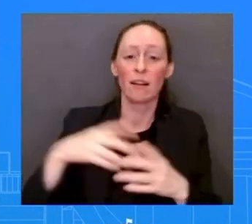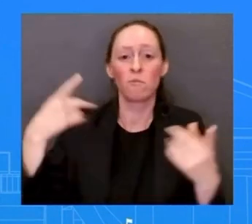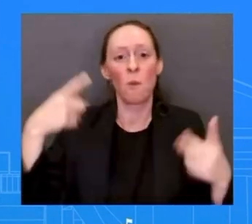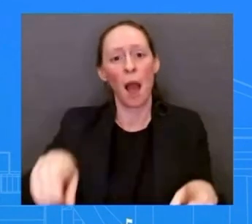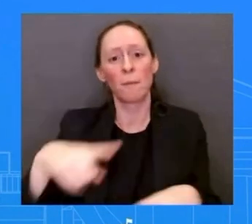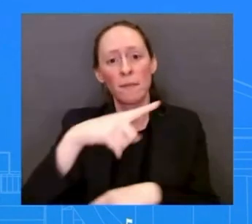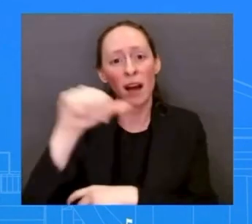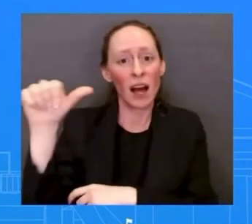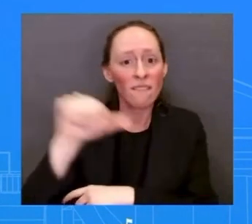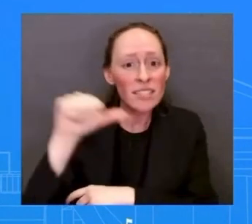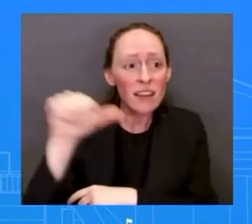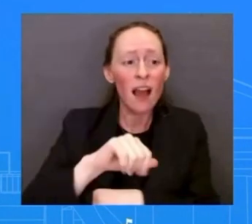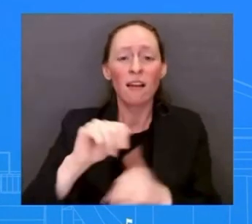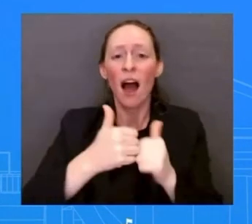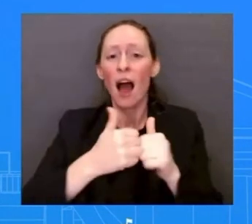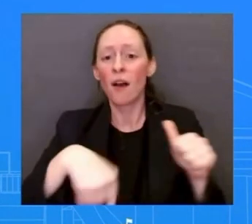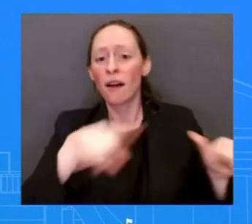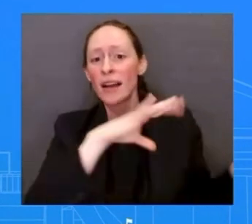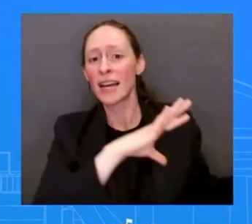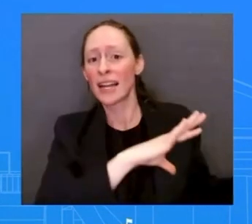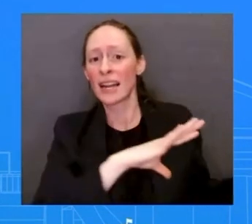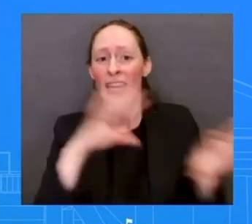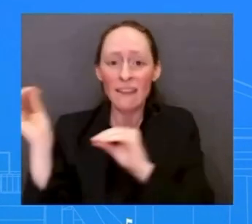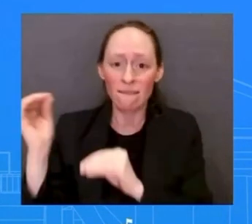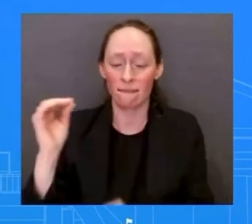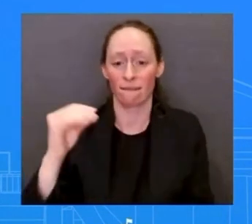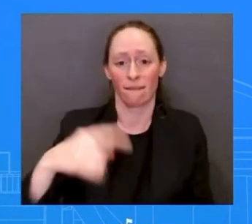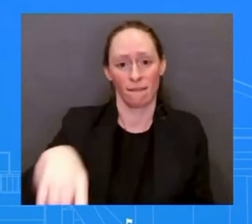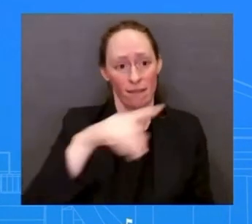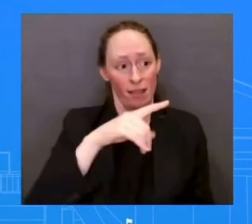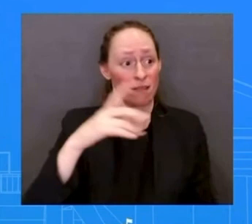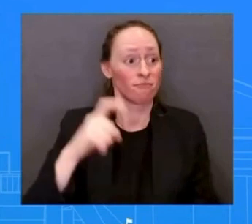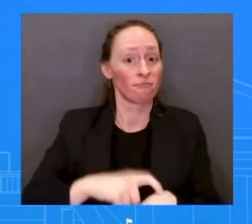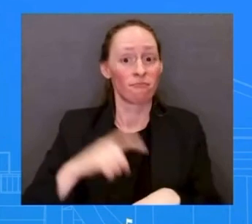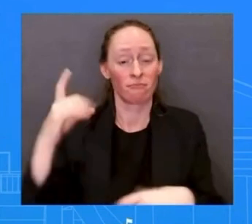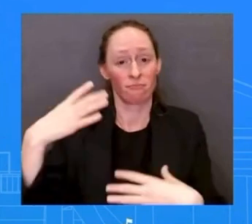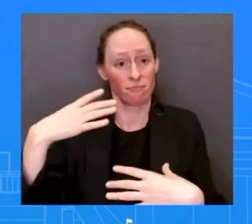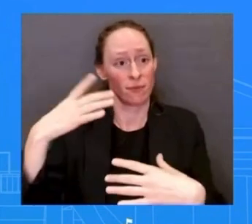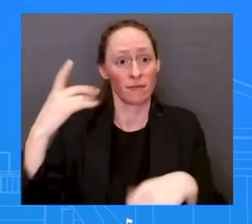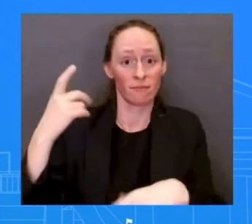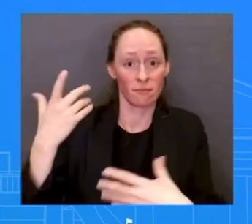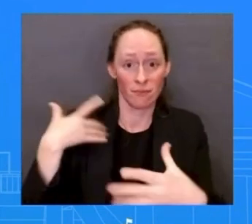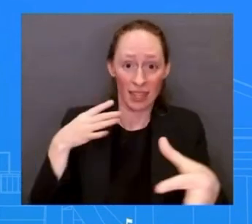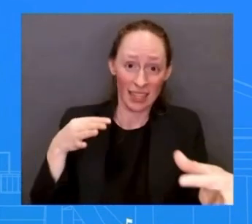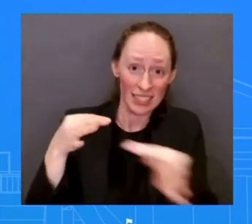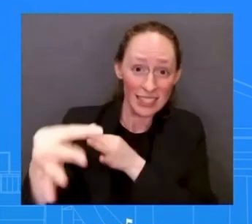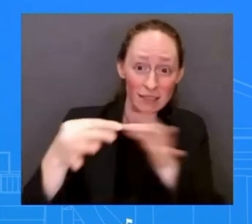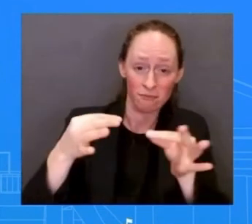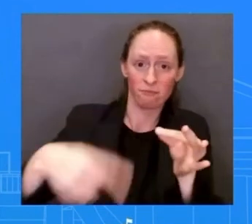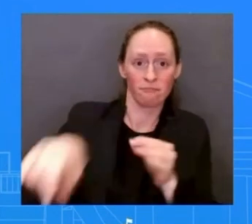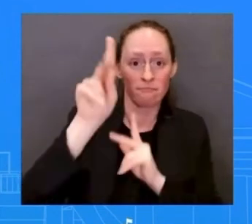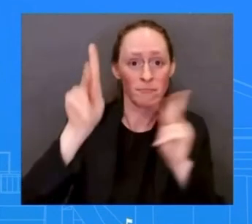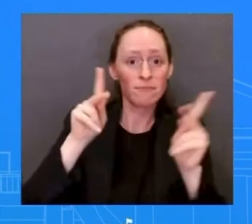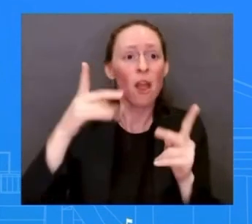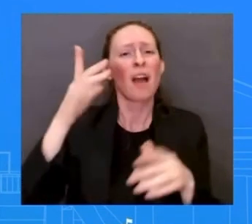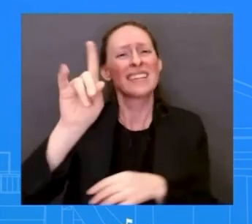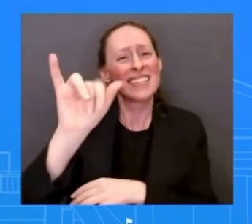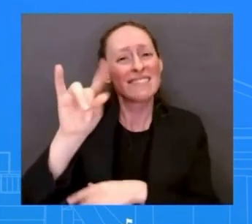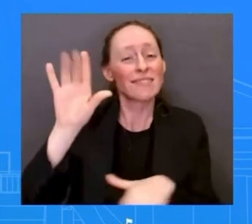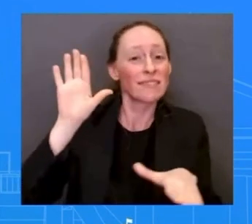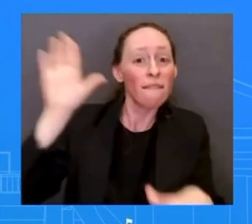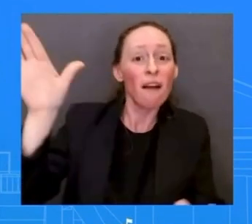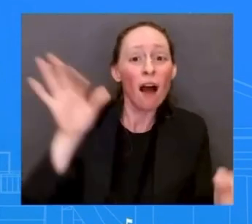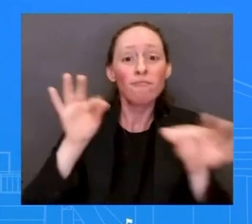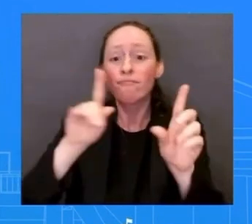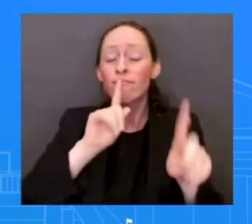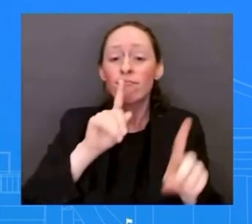hundreds of briefings to bipartisan members and staff, public congressional testimony that many of you have covered and talked